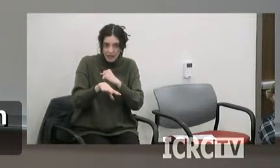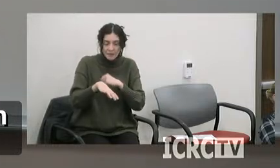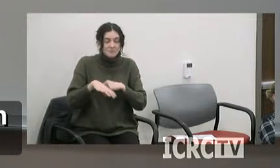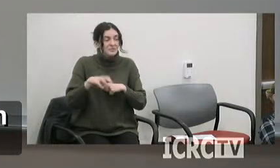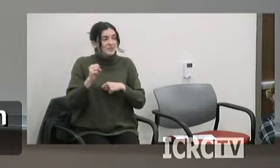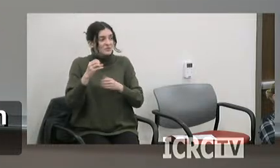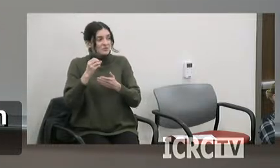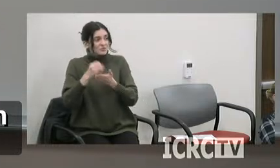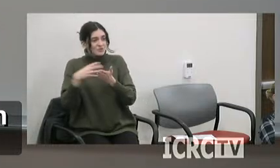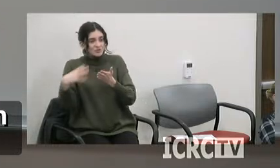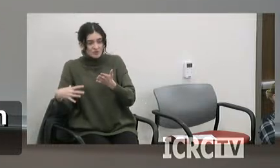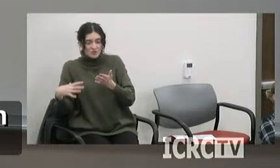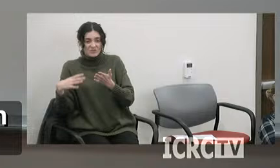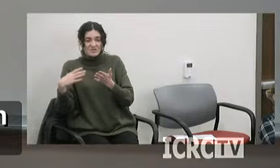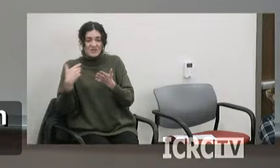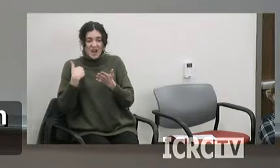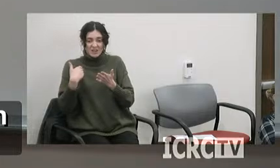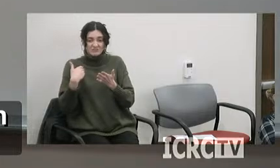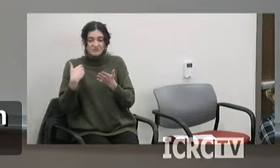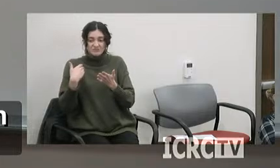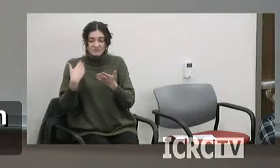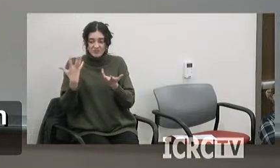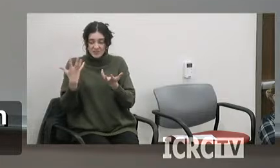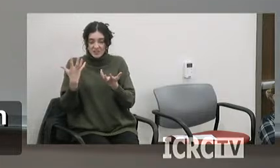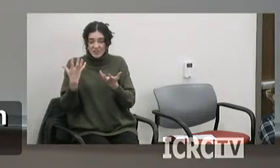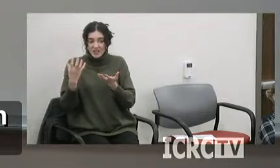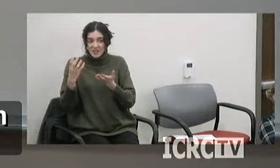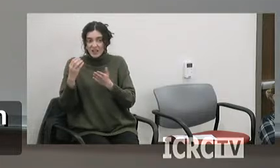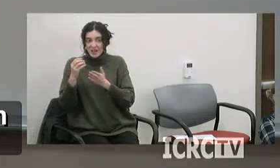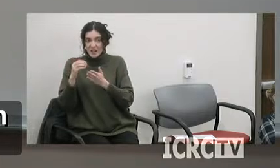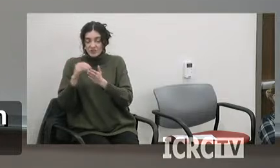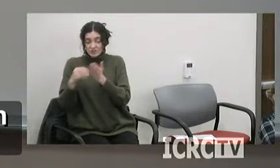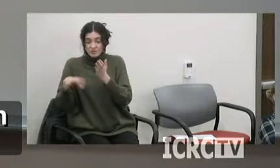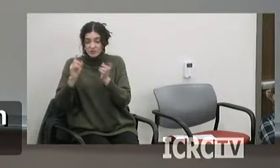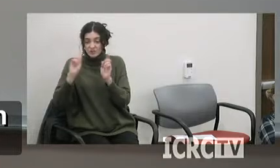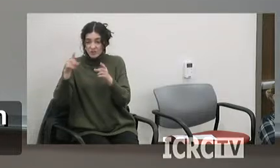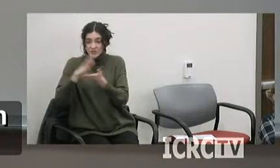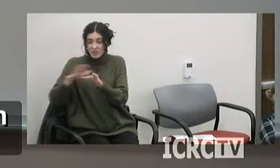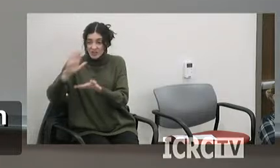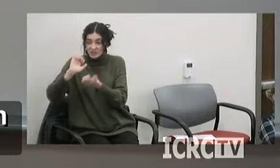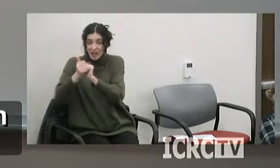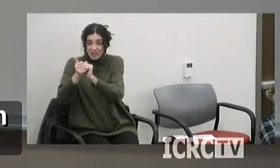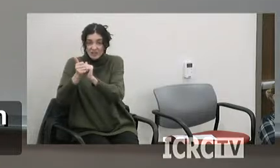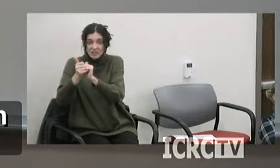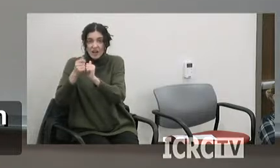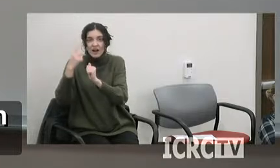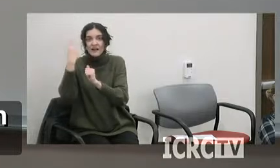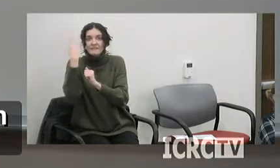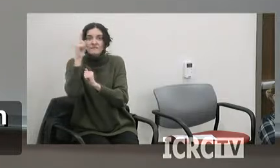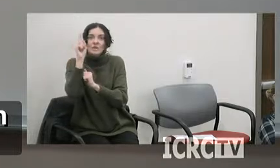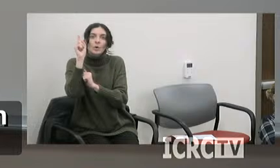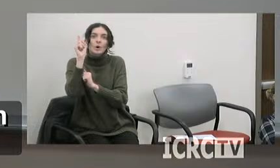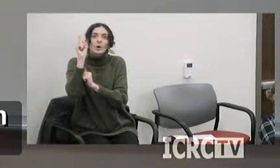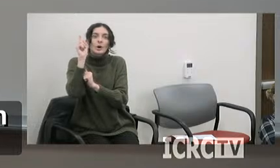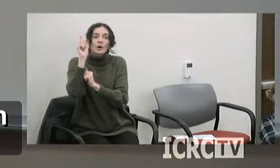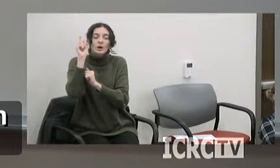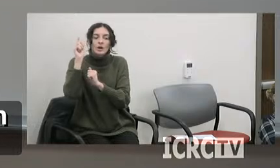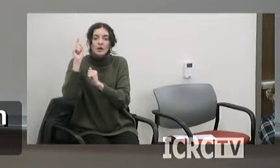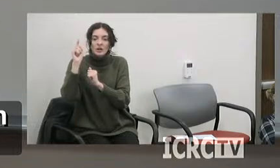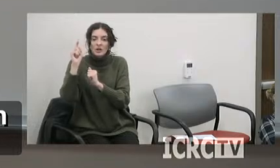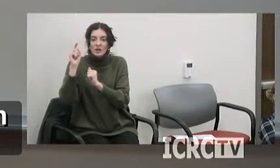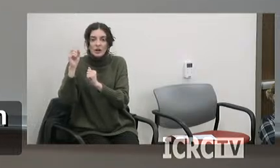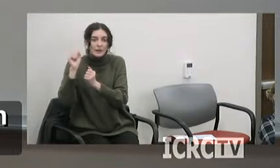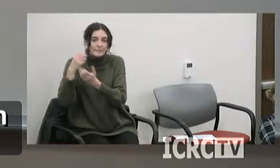And I realize that sports also achieve scholarships, but there is no football degree. There is no college